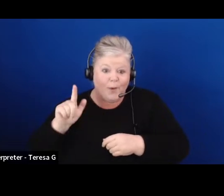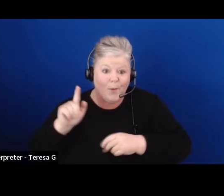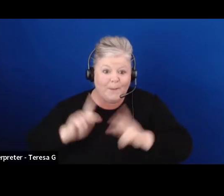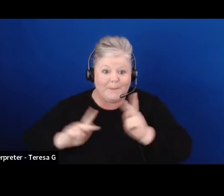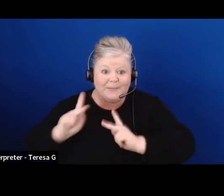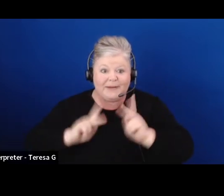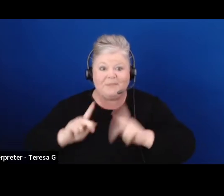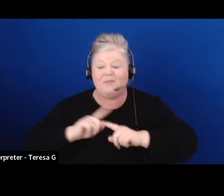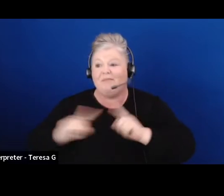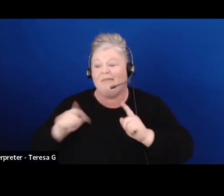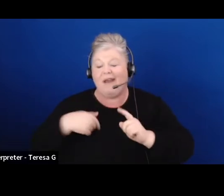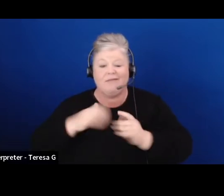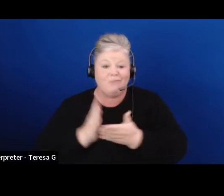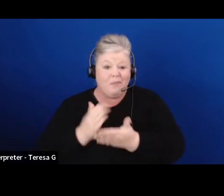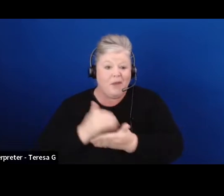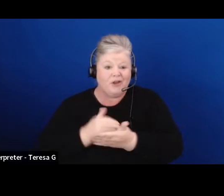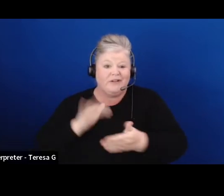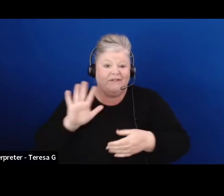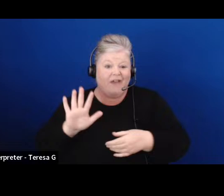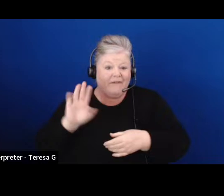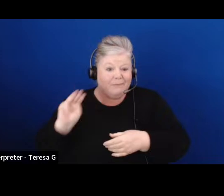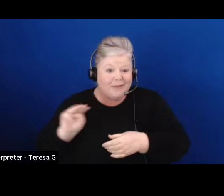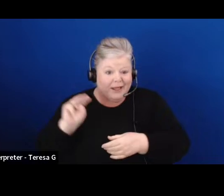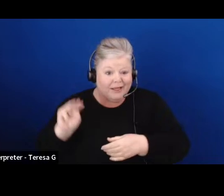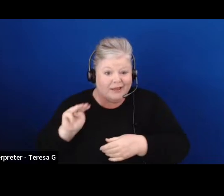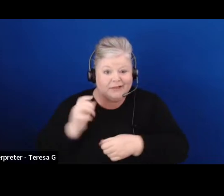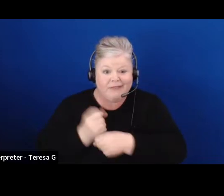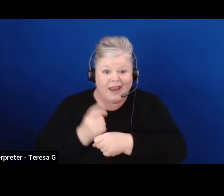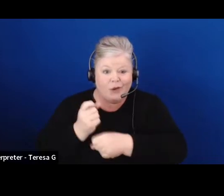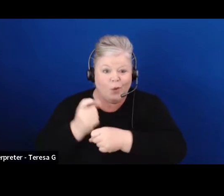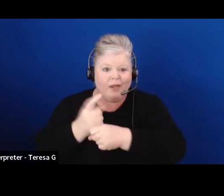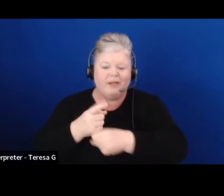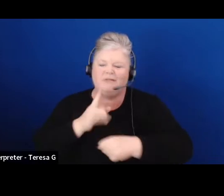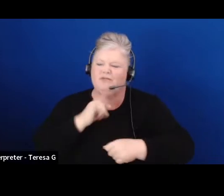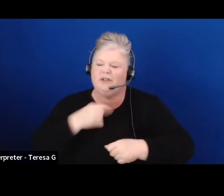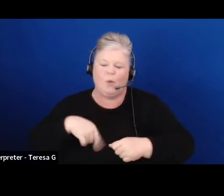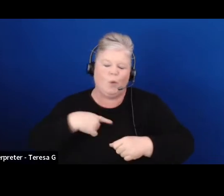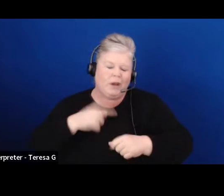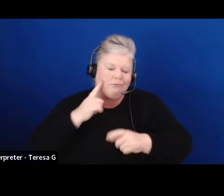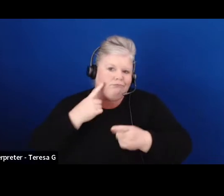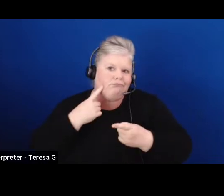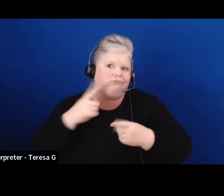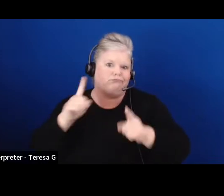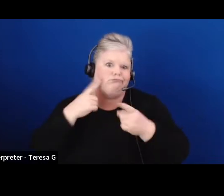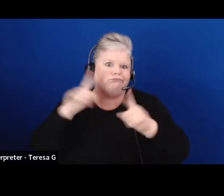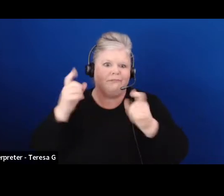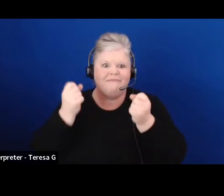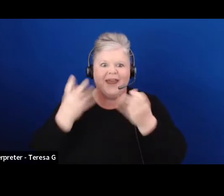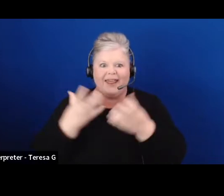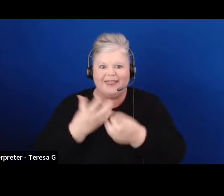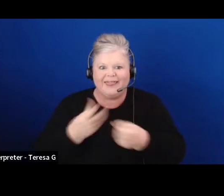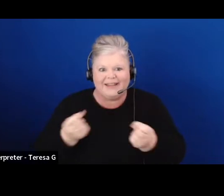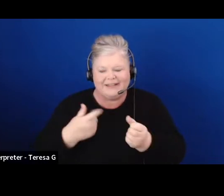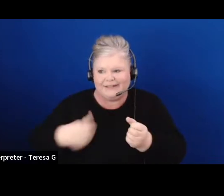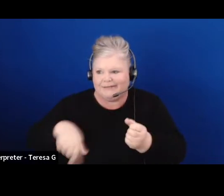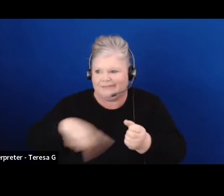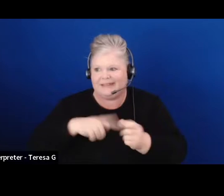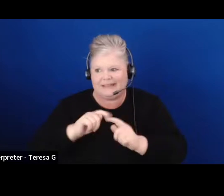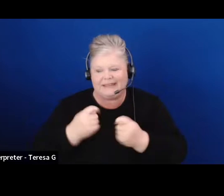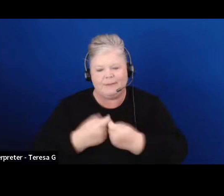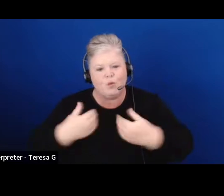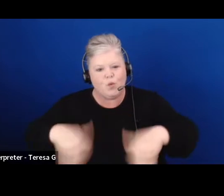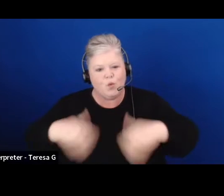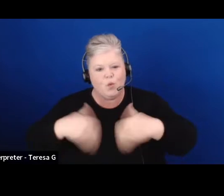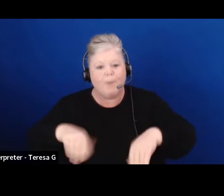year, being able to accomplish all the things that we do as a team. Today, we specifically talk about the hard of